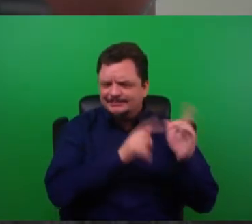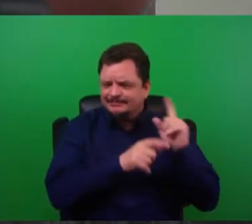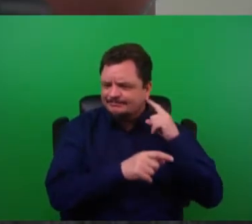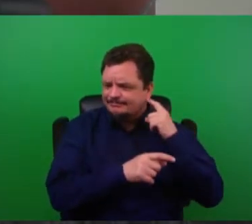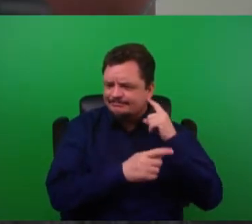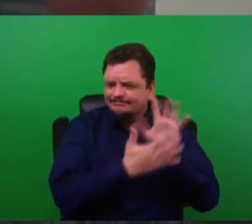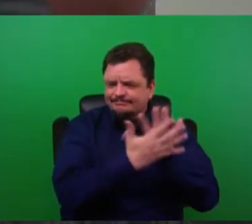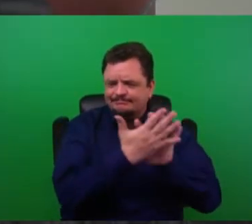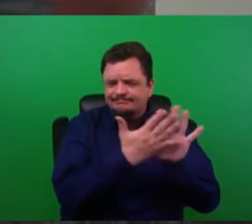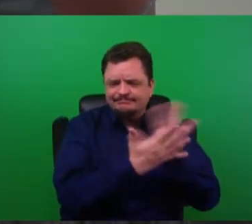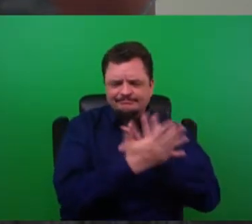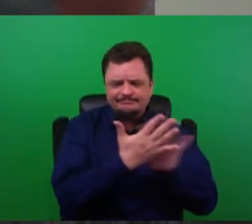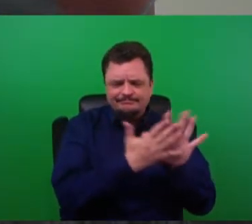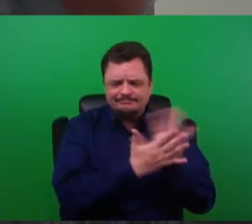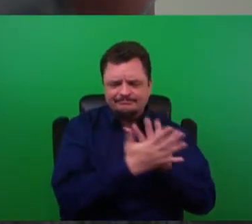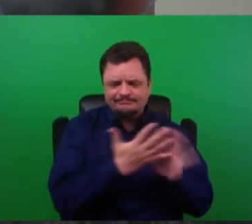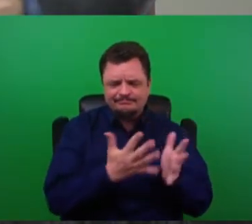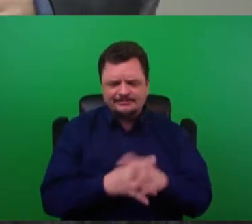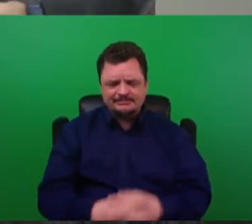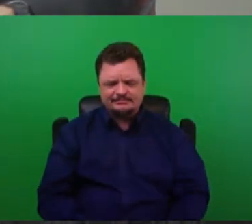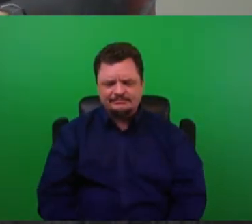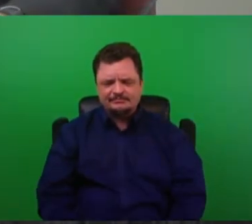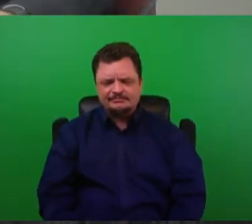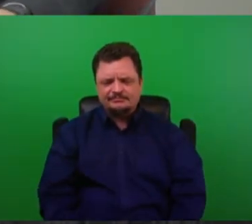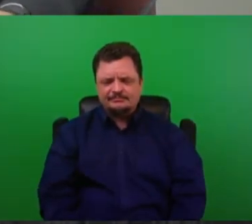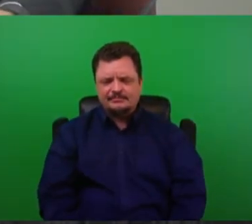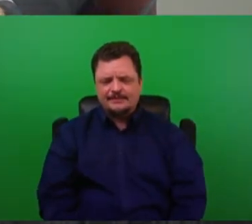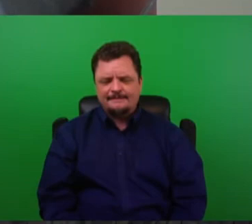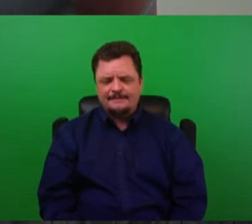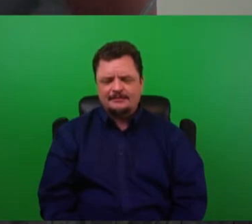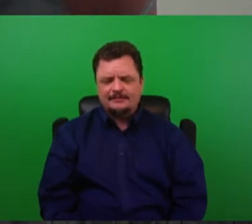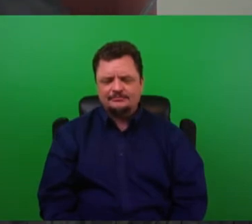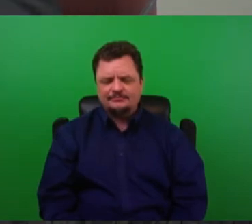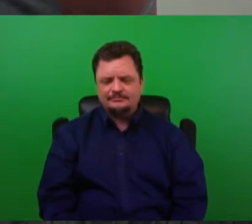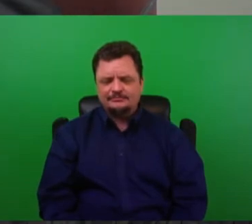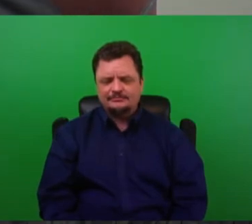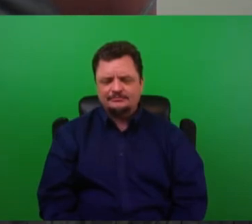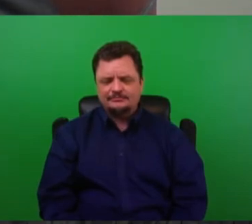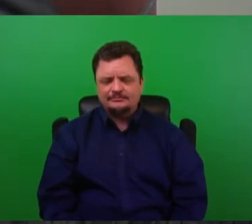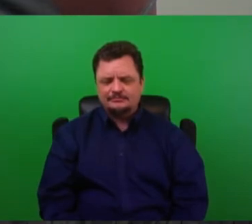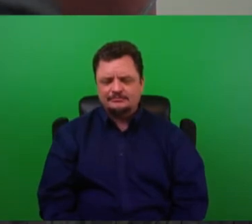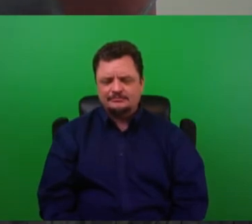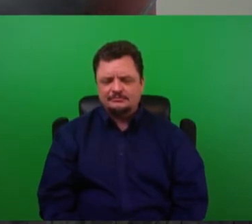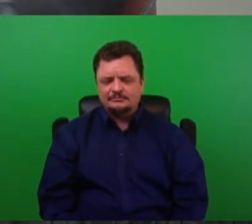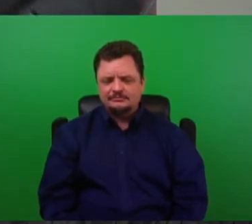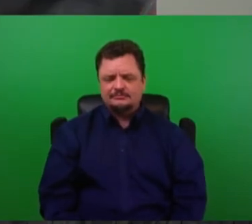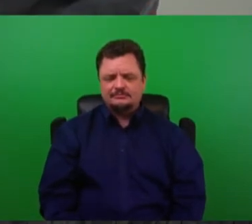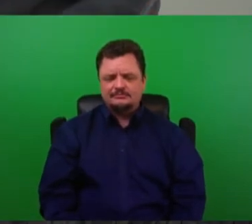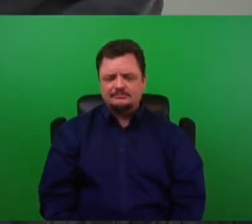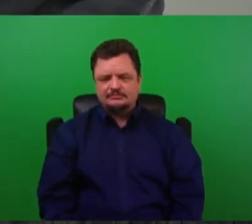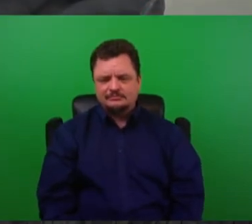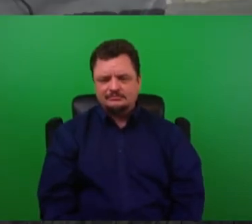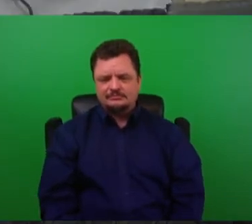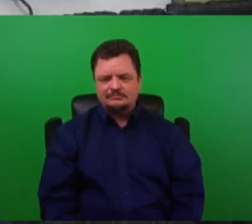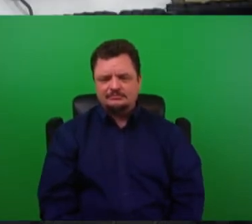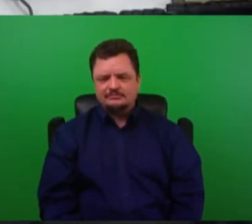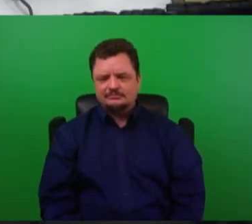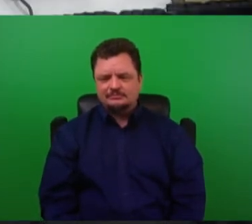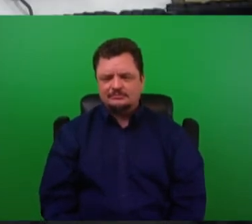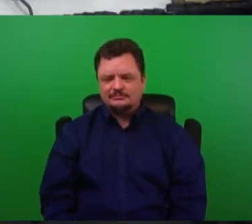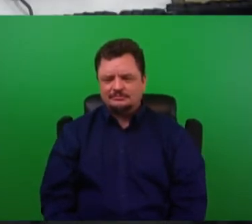Those are absolutely. Yeah. Appreciate it. Mm-hmm. Corey, may I just emphasize also, because we work with so many different